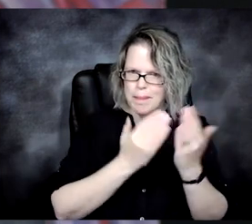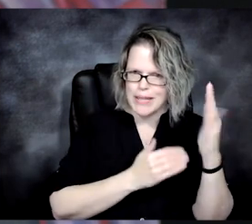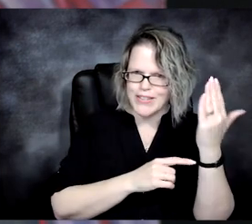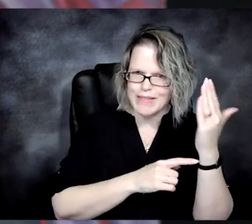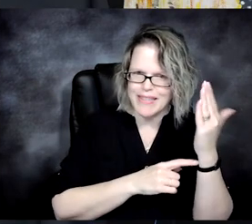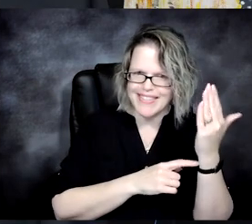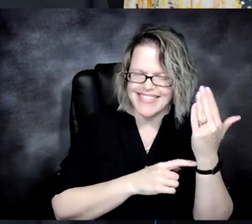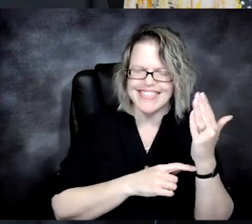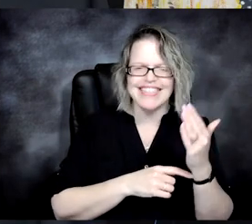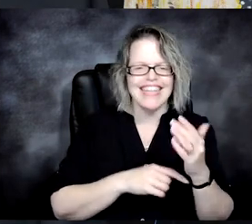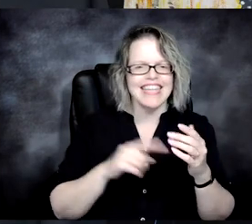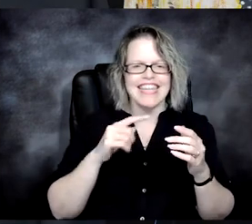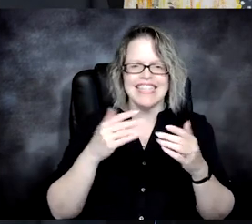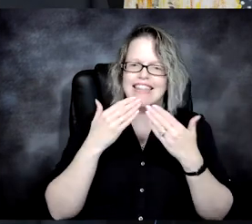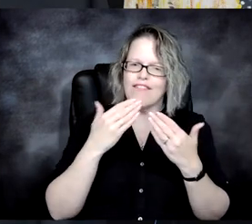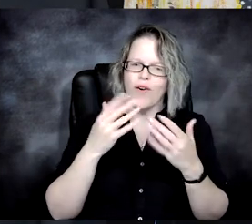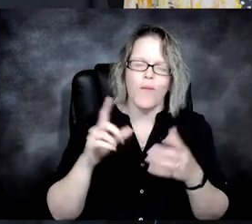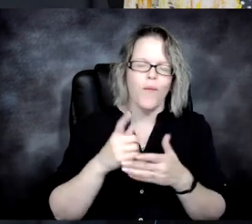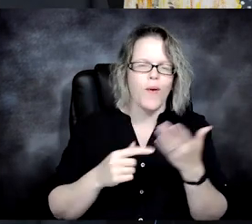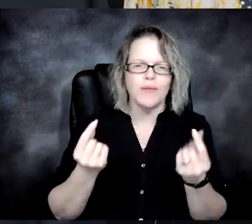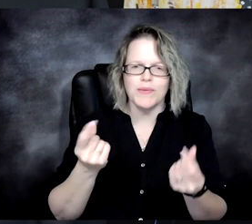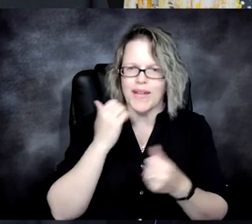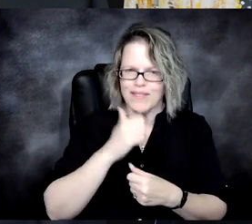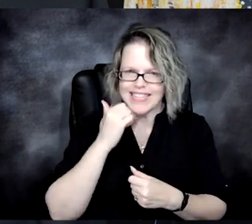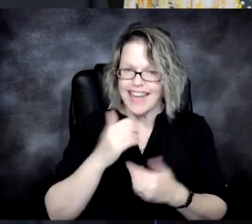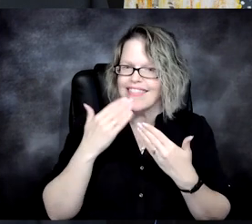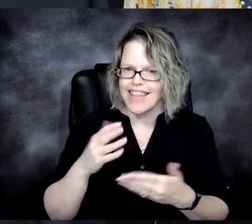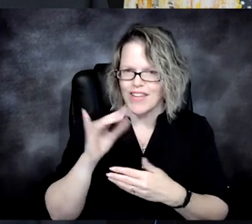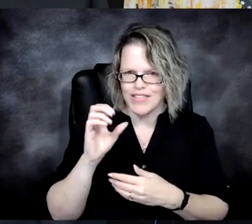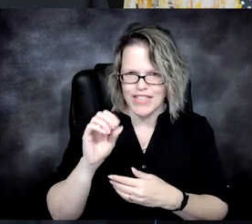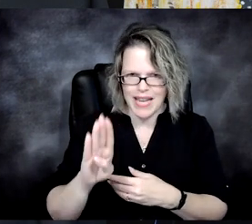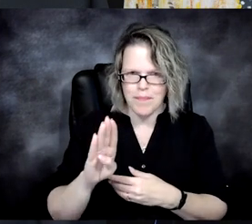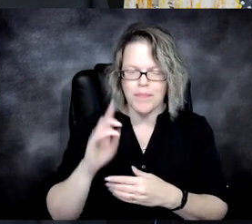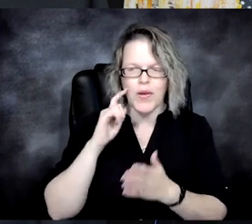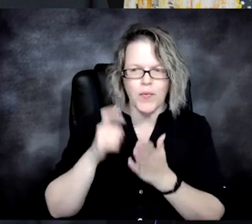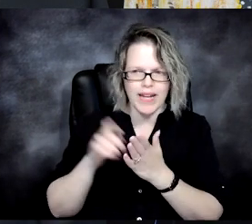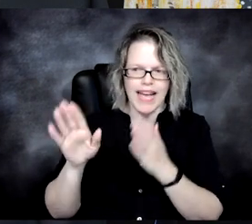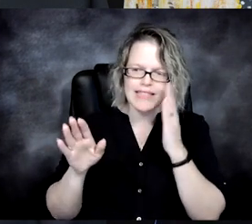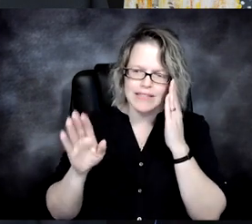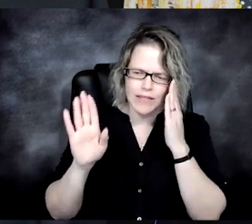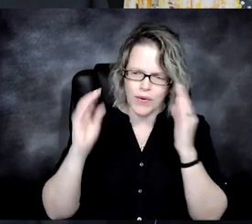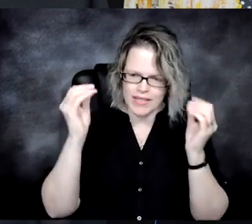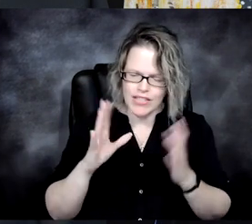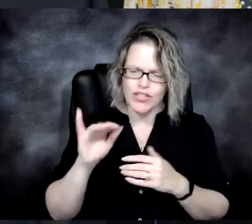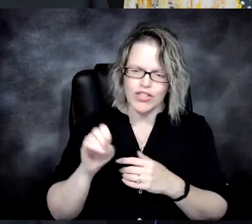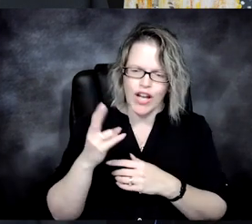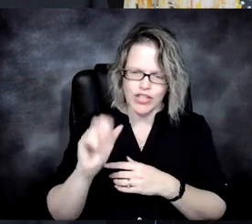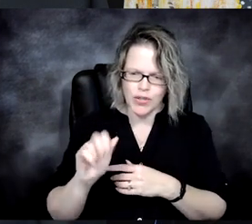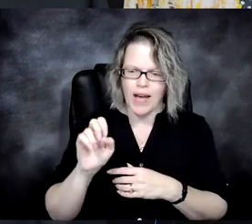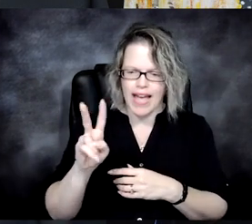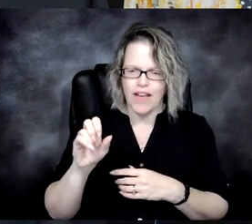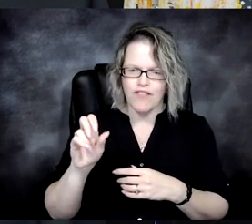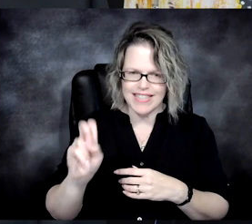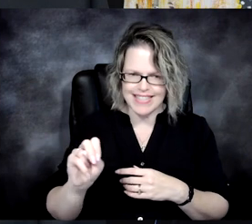every single day. So thanks again, Jacob. It's an awesome piece. And I want to recognize your teacher, Joshua Everson, Olympia High School educator